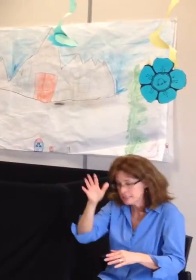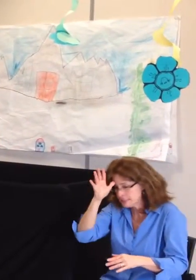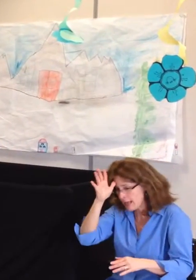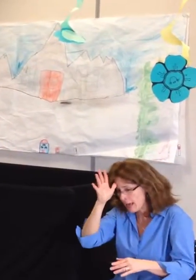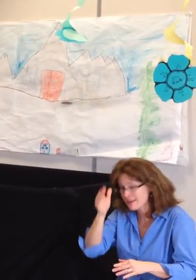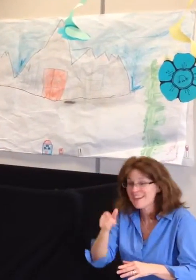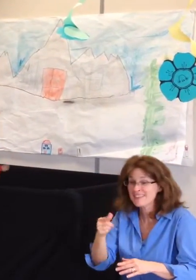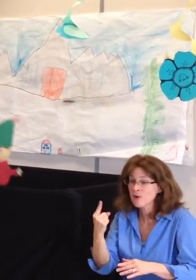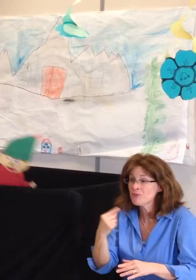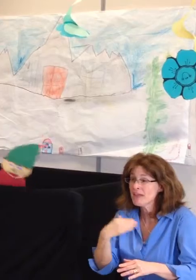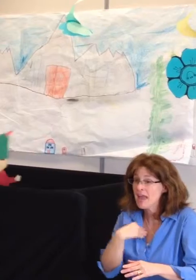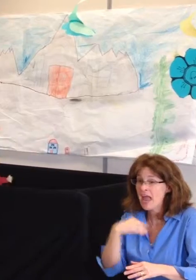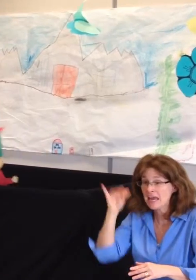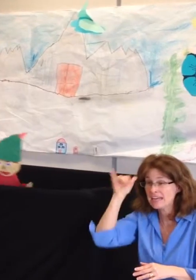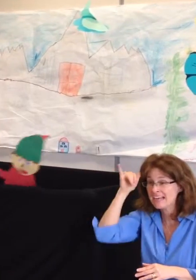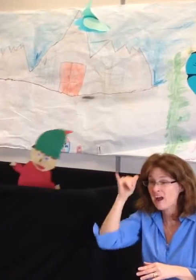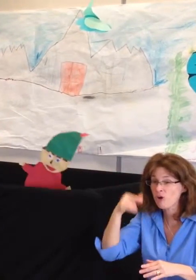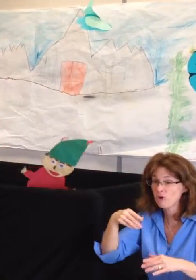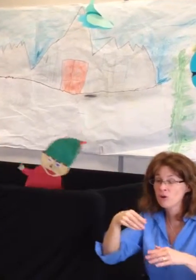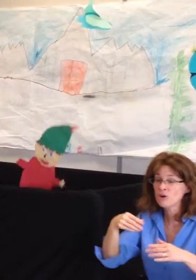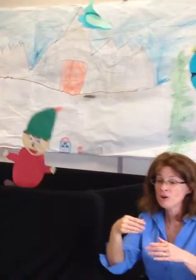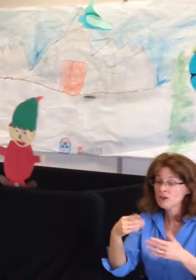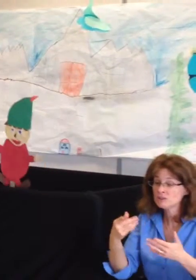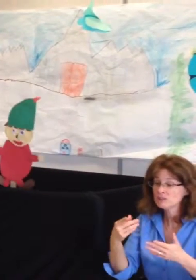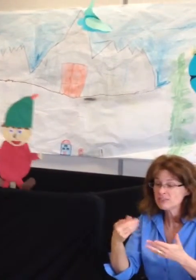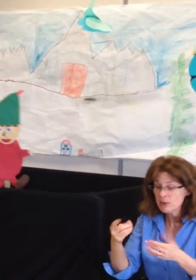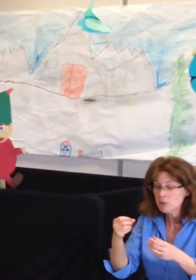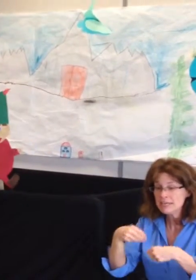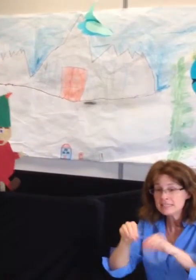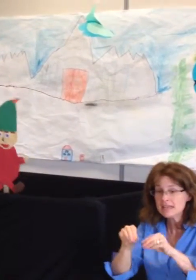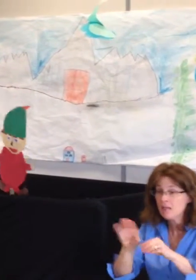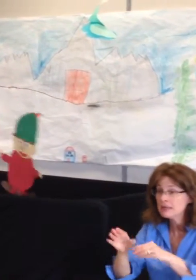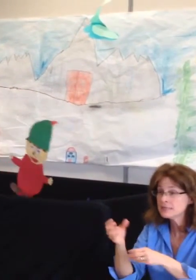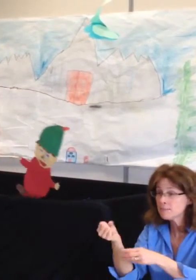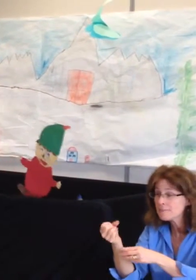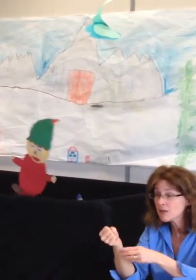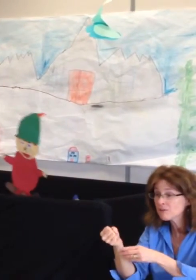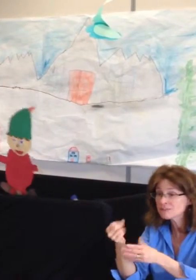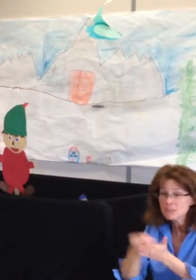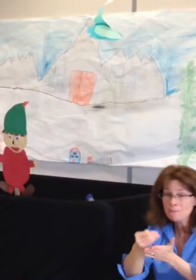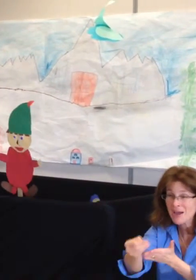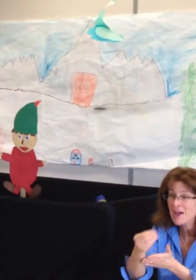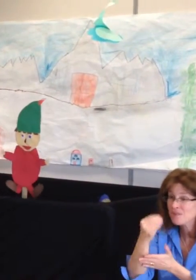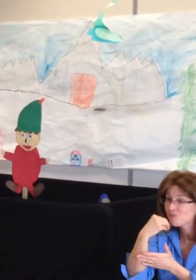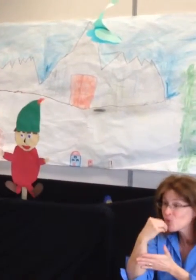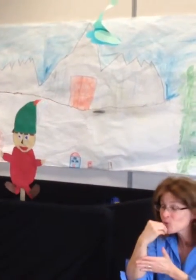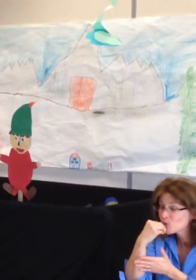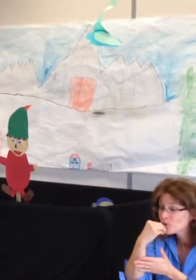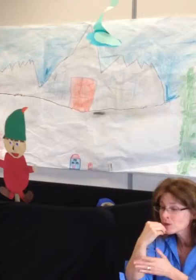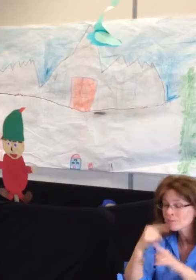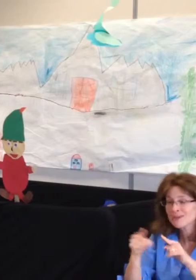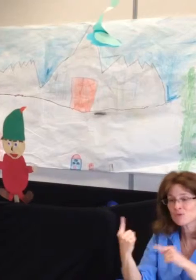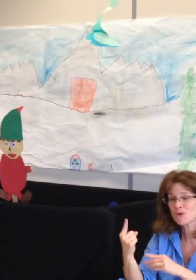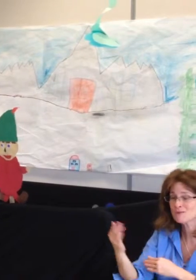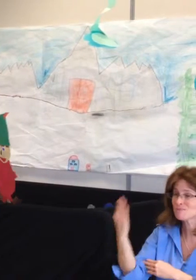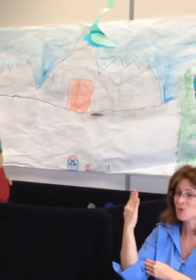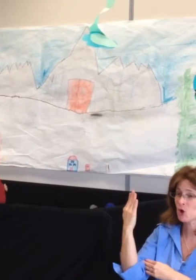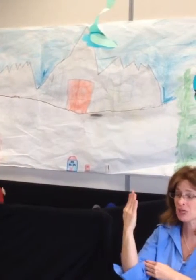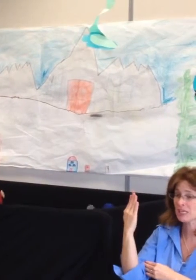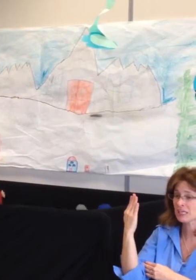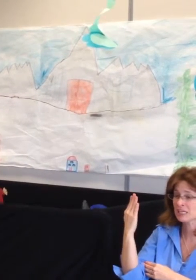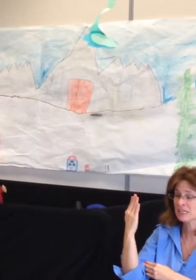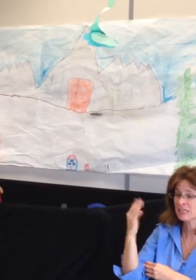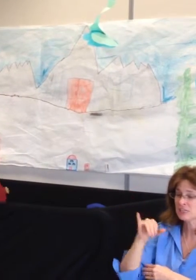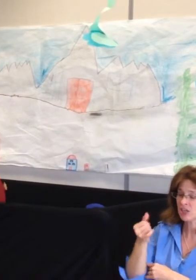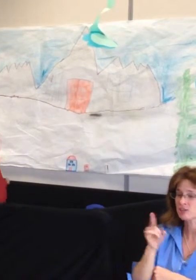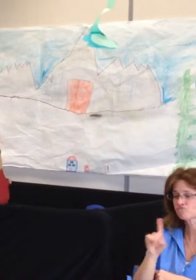to sell cow's milk to get money to buy food. One morning, the cow had no